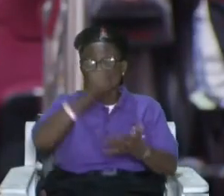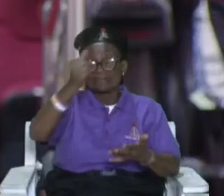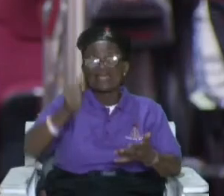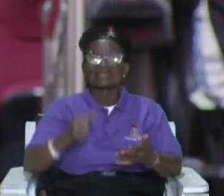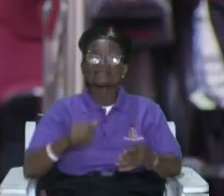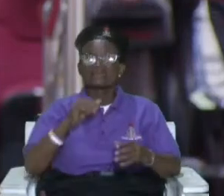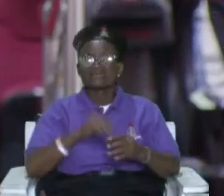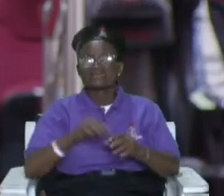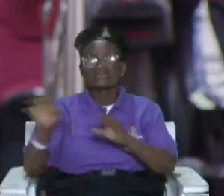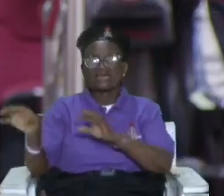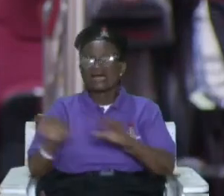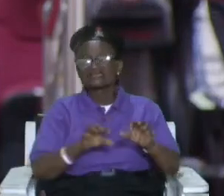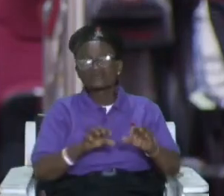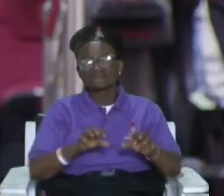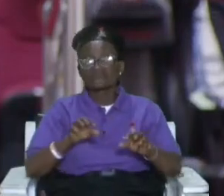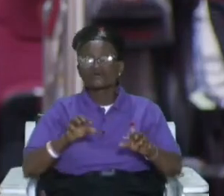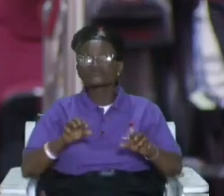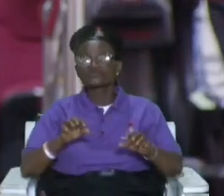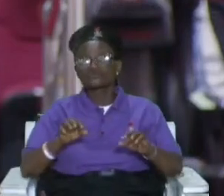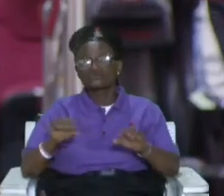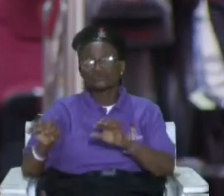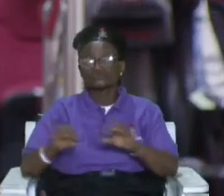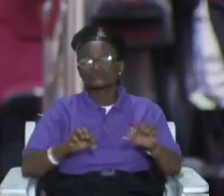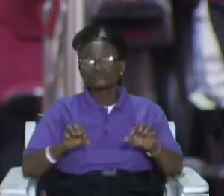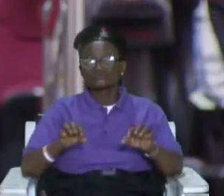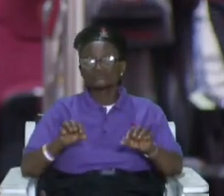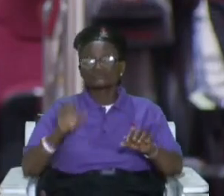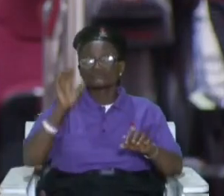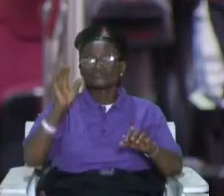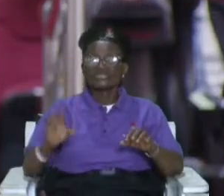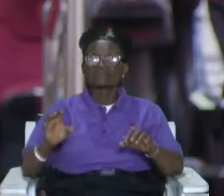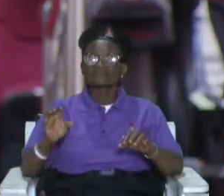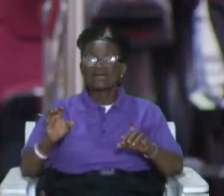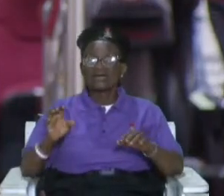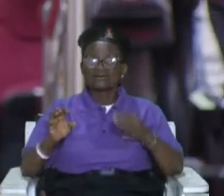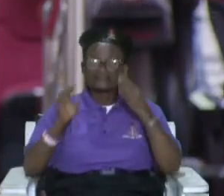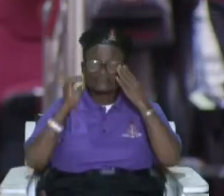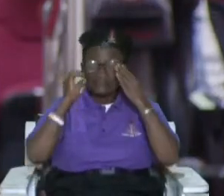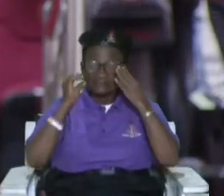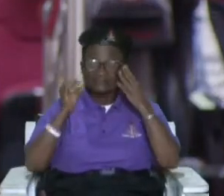In Acts of the Apostles, chapter